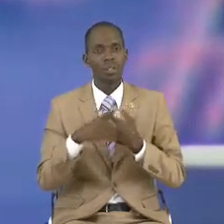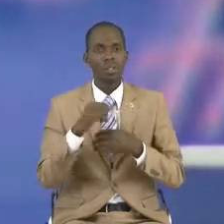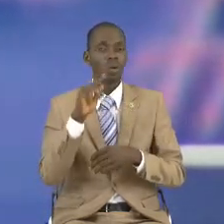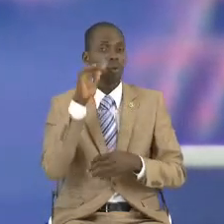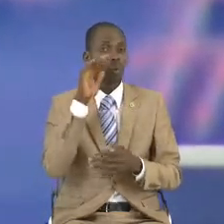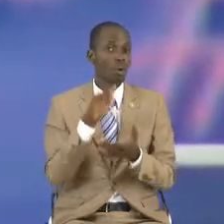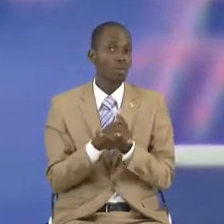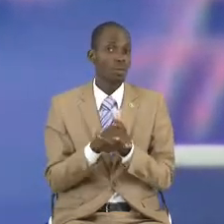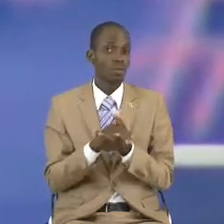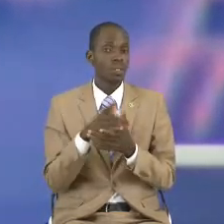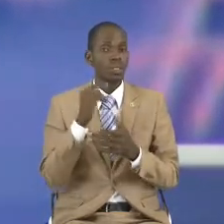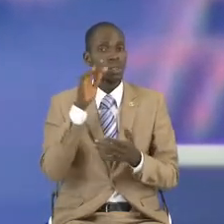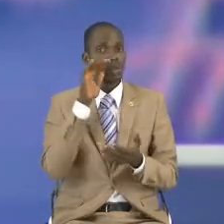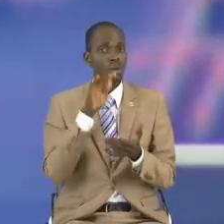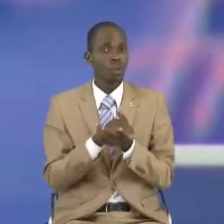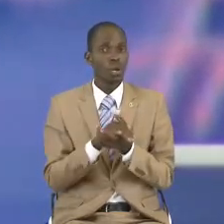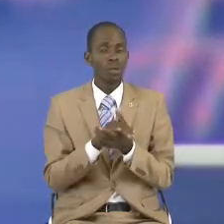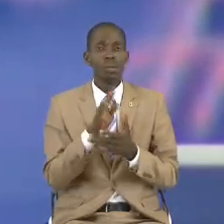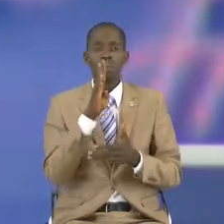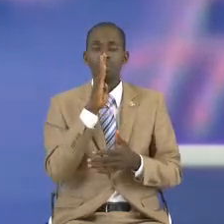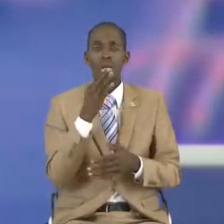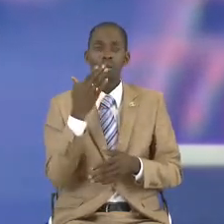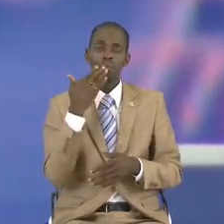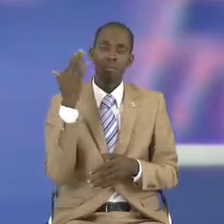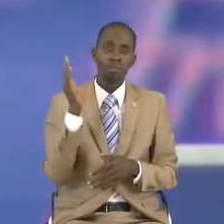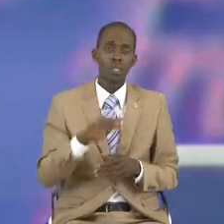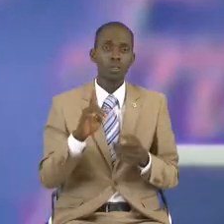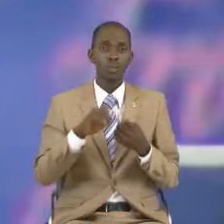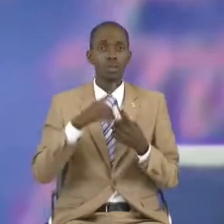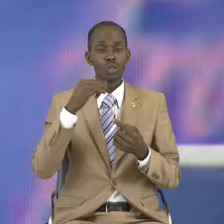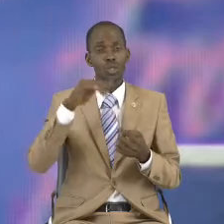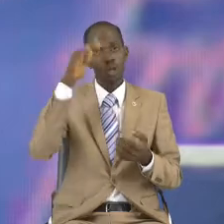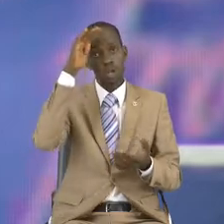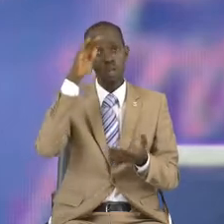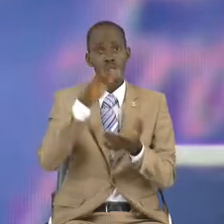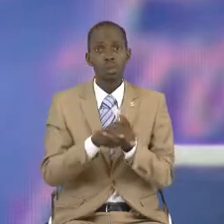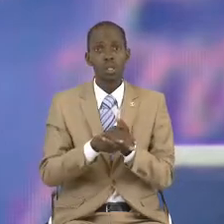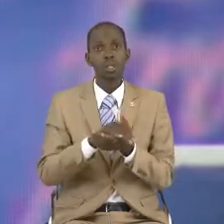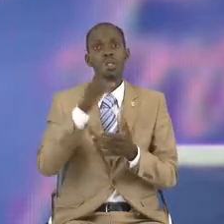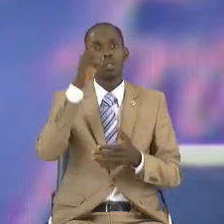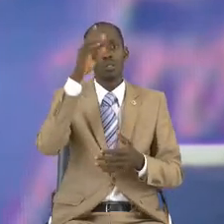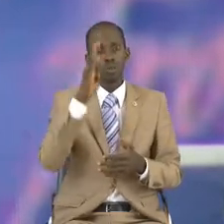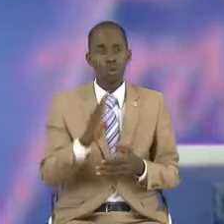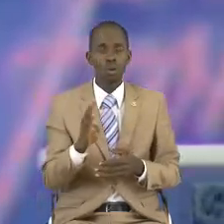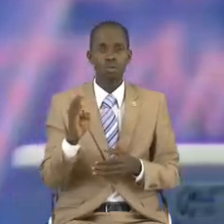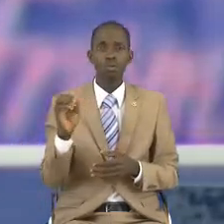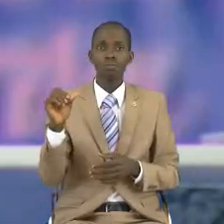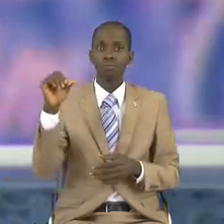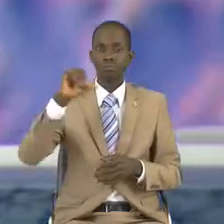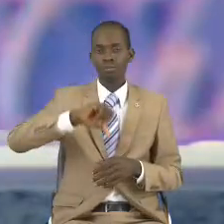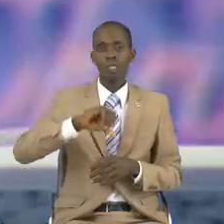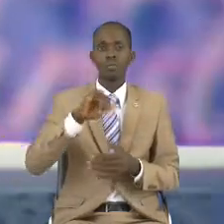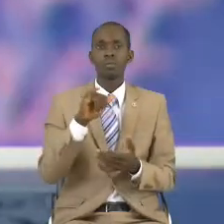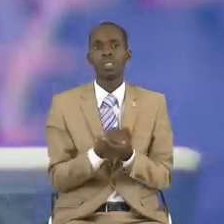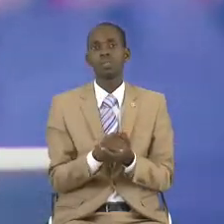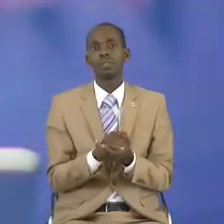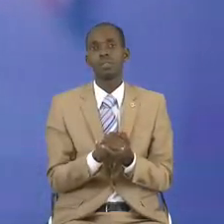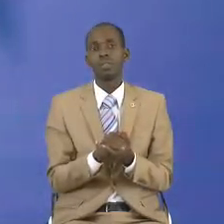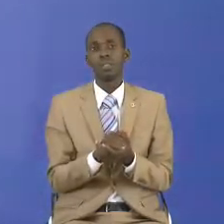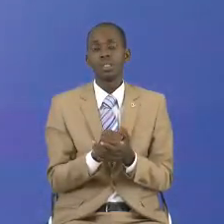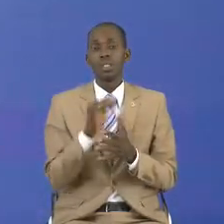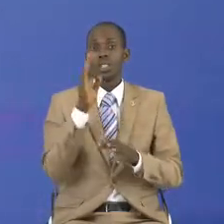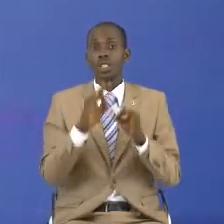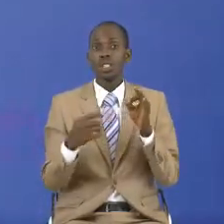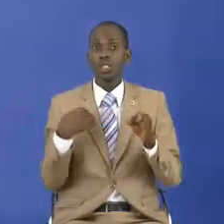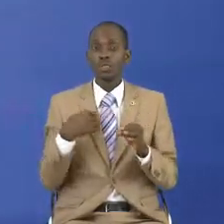the wife being wicked to the husband god condemns that if we add the nature of